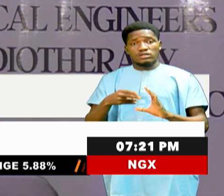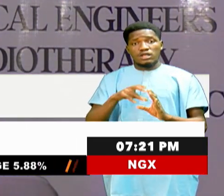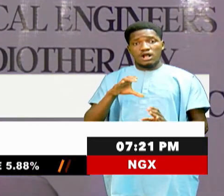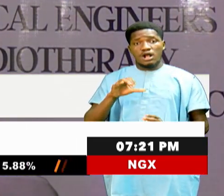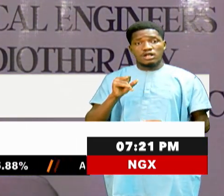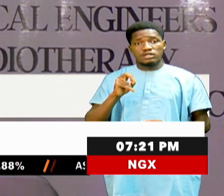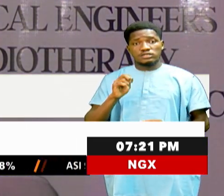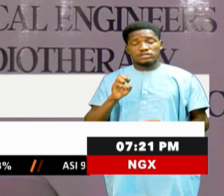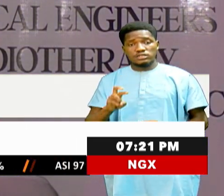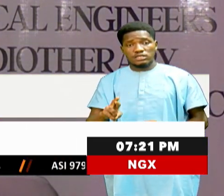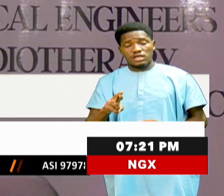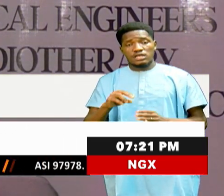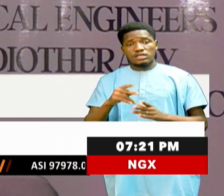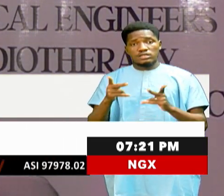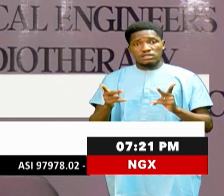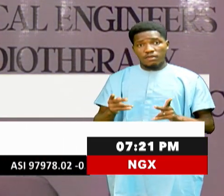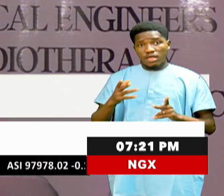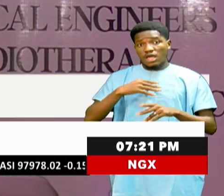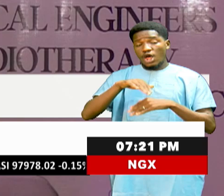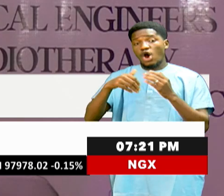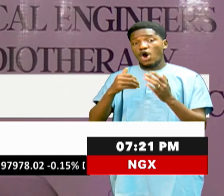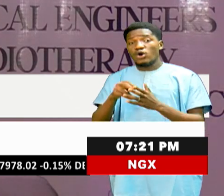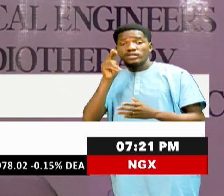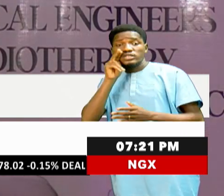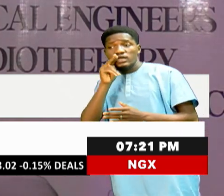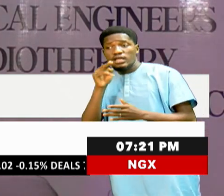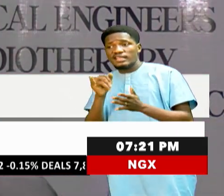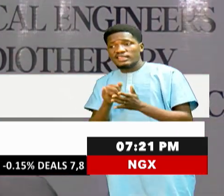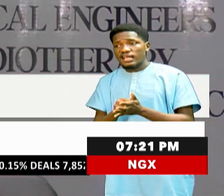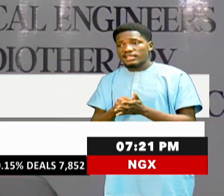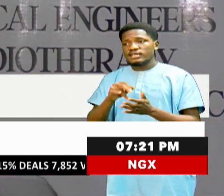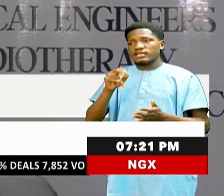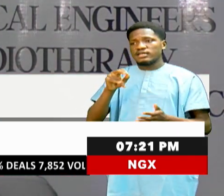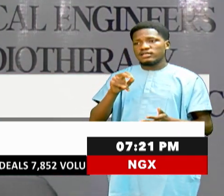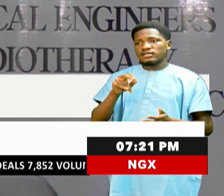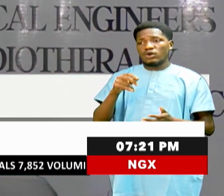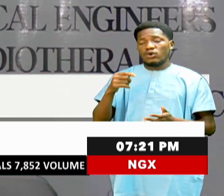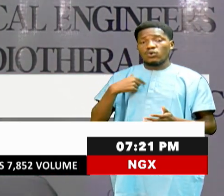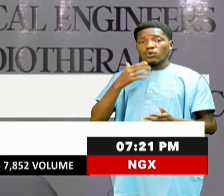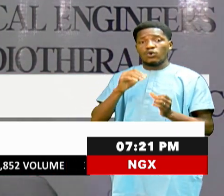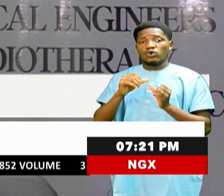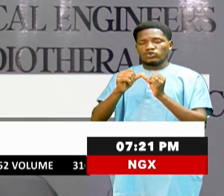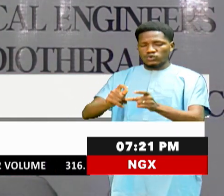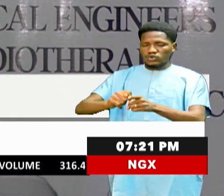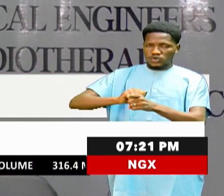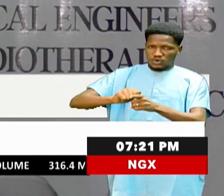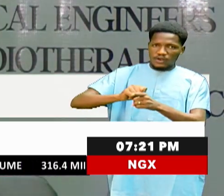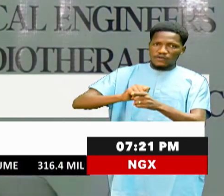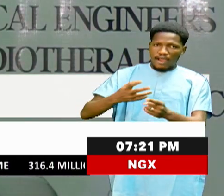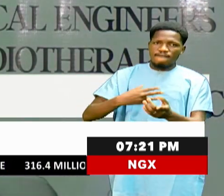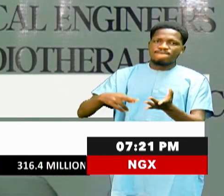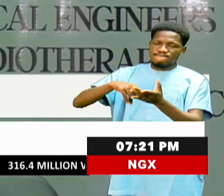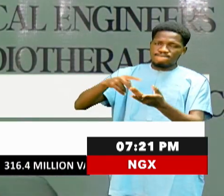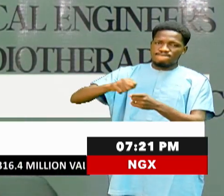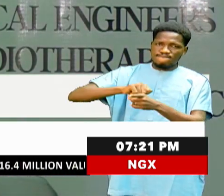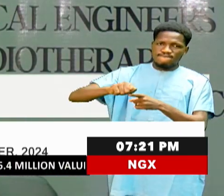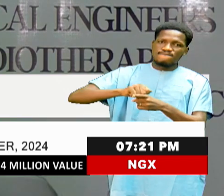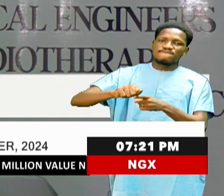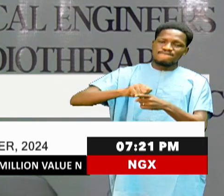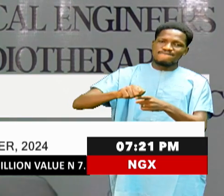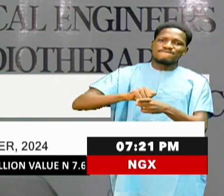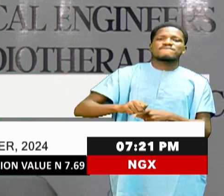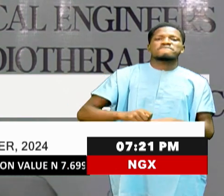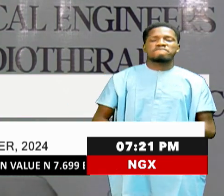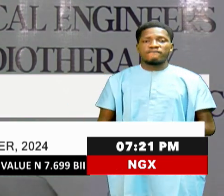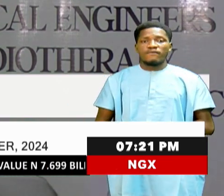and indeed all Nigerians, that NICRAT will continue to train and retrain all relevant healthcare